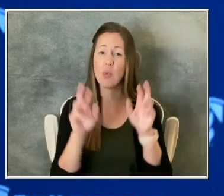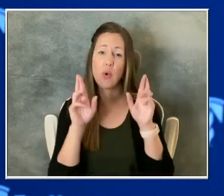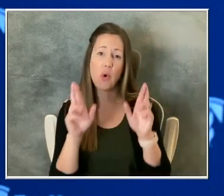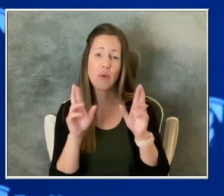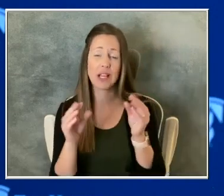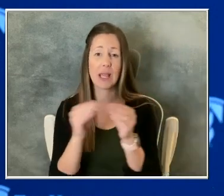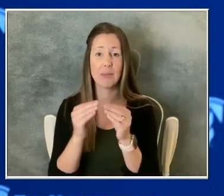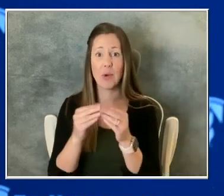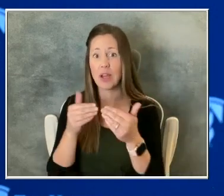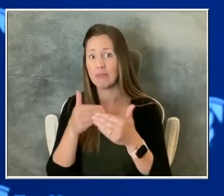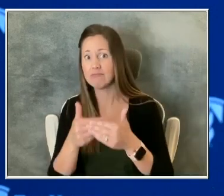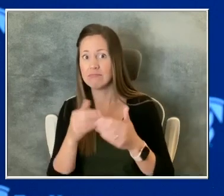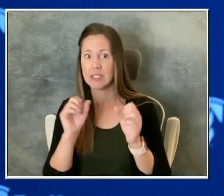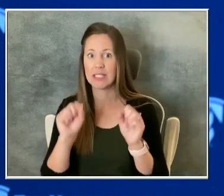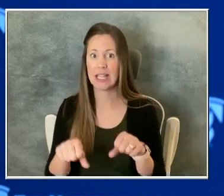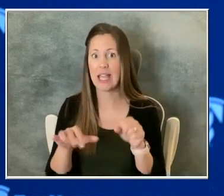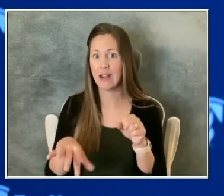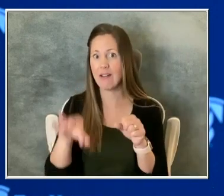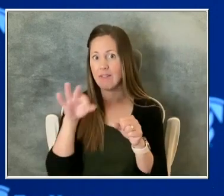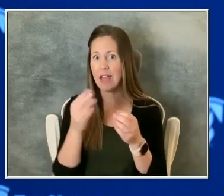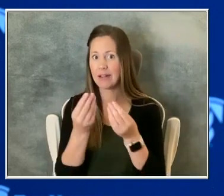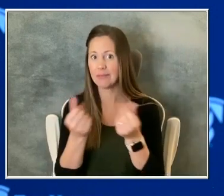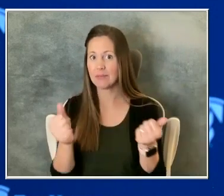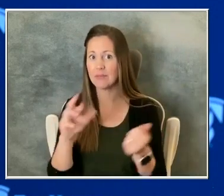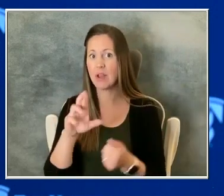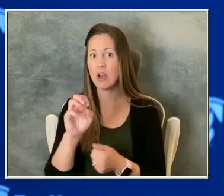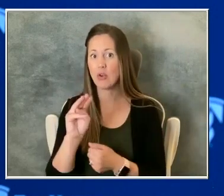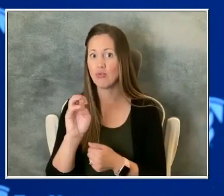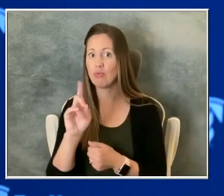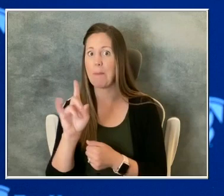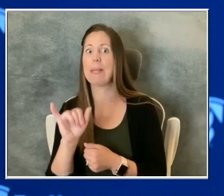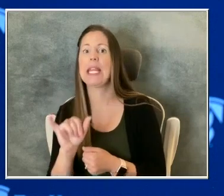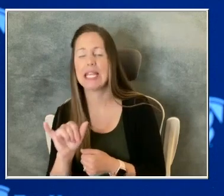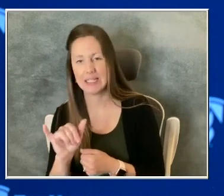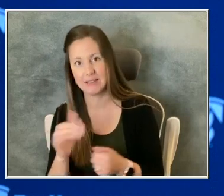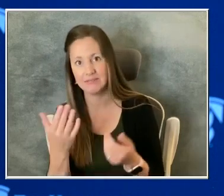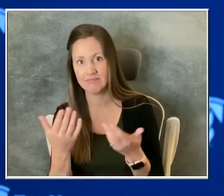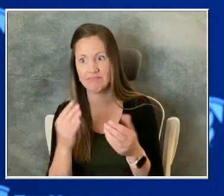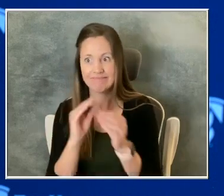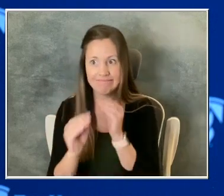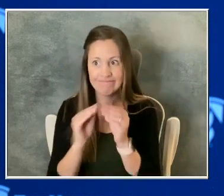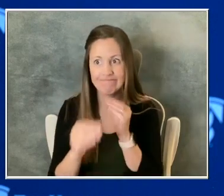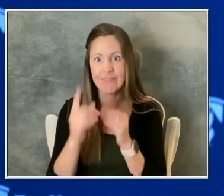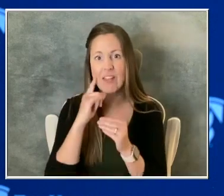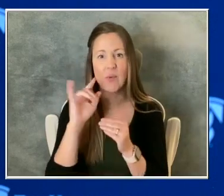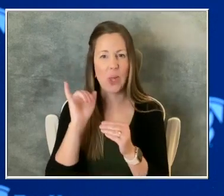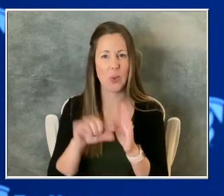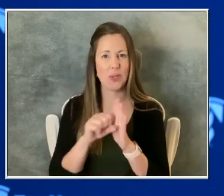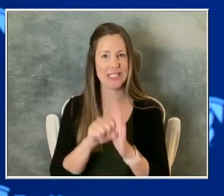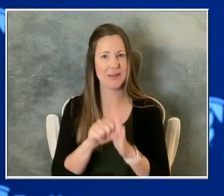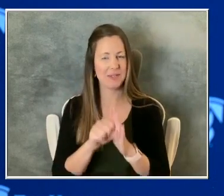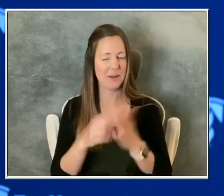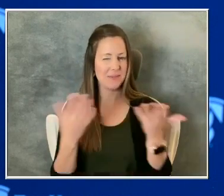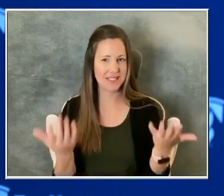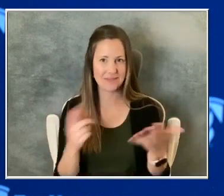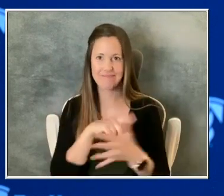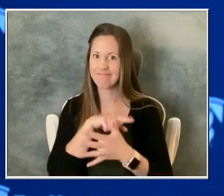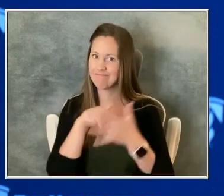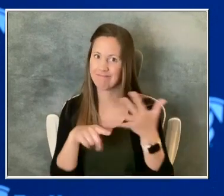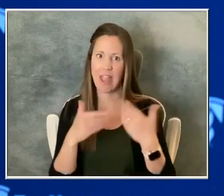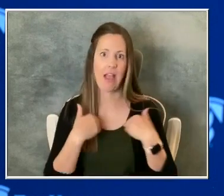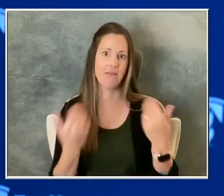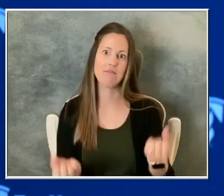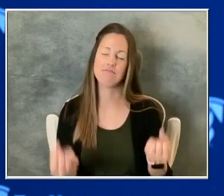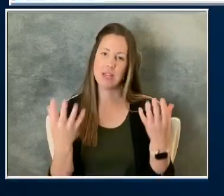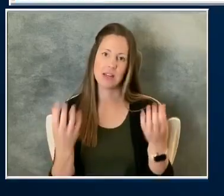finding then remedies for any specific aspect, whether that is brain fog or shortness of breath or just fatigue and muscle aches, things of